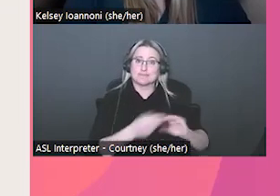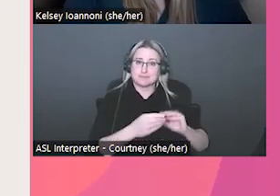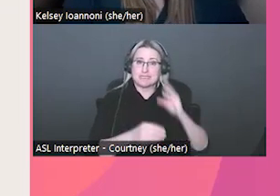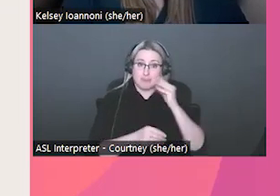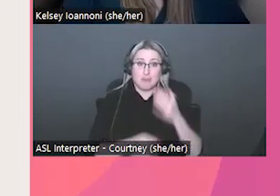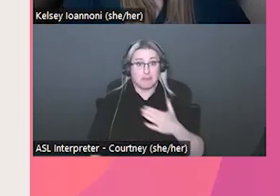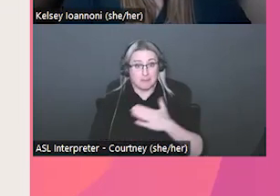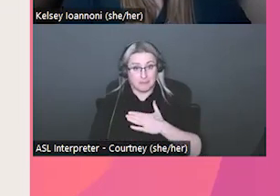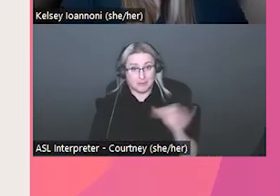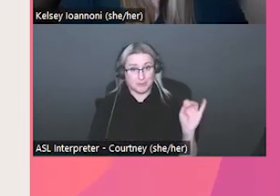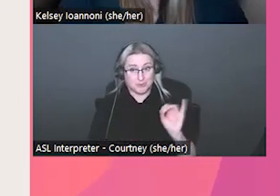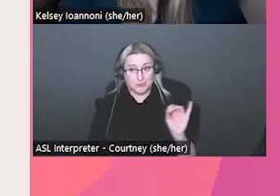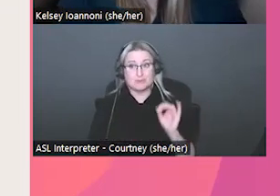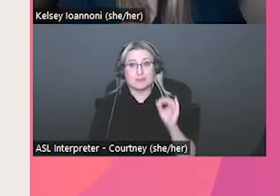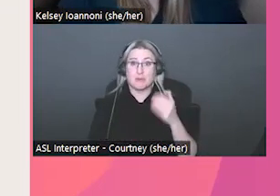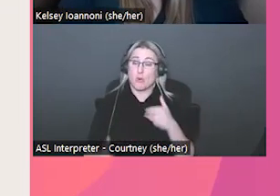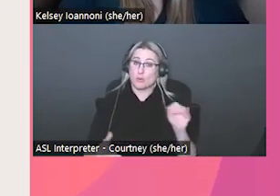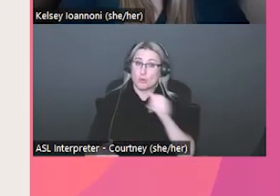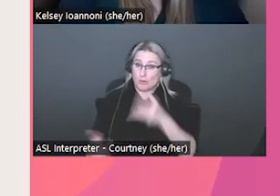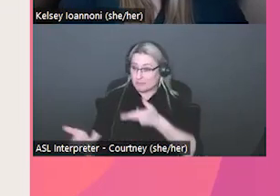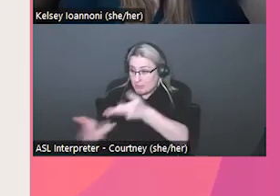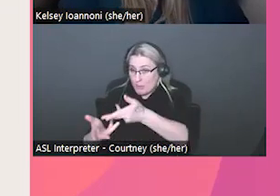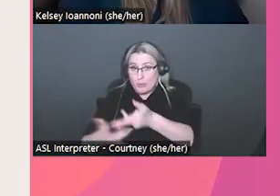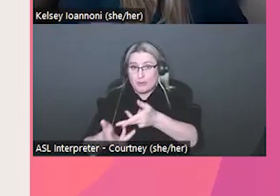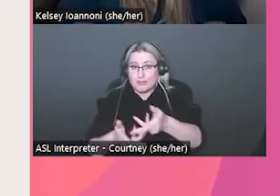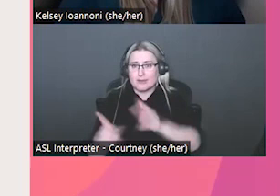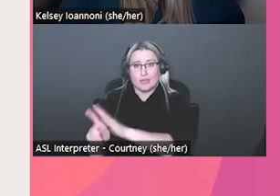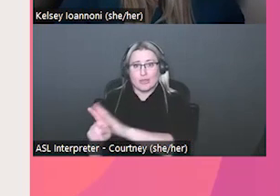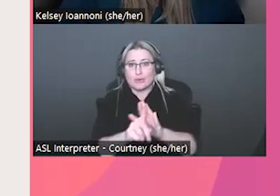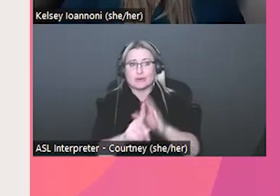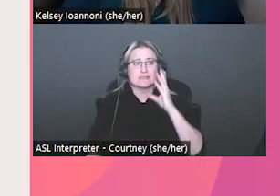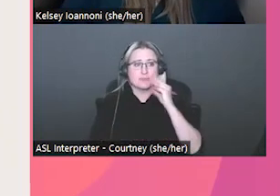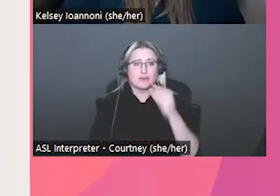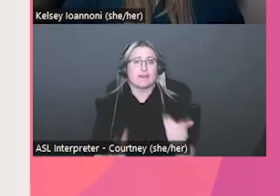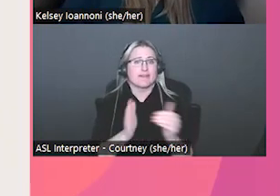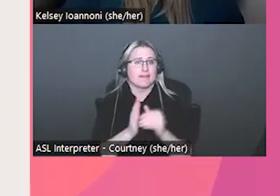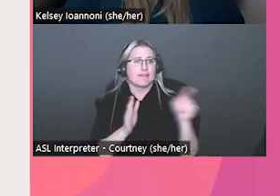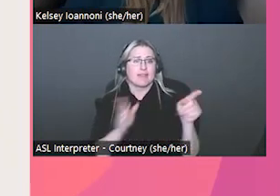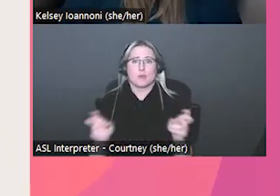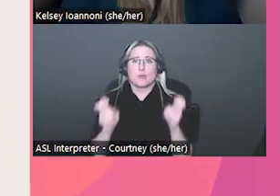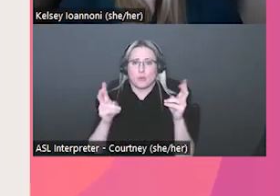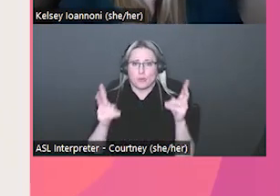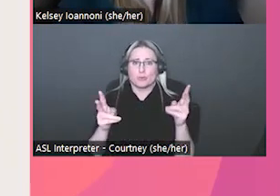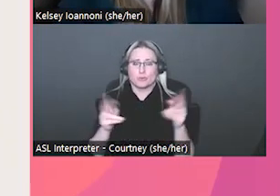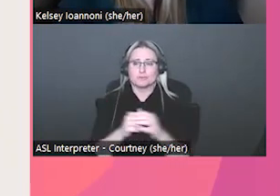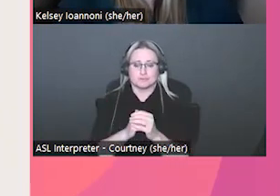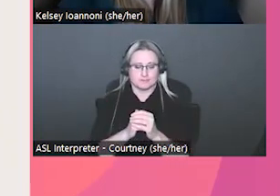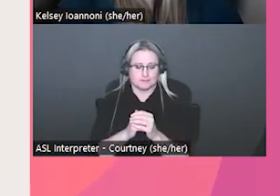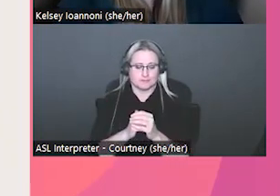and in the women I spoke to's experiences, but I've pulled some excerpts from my participants to share with